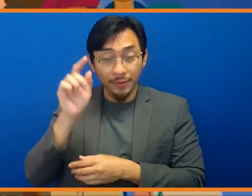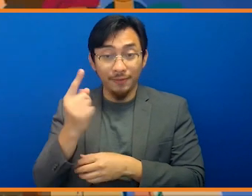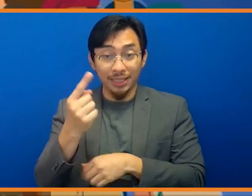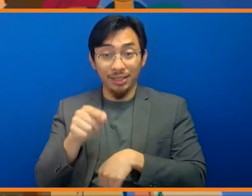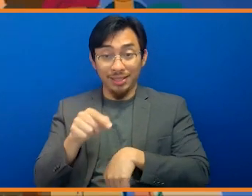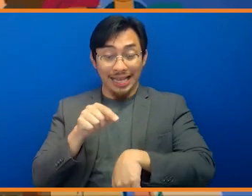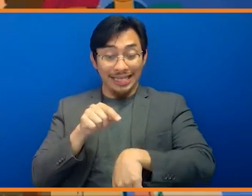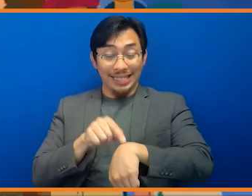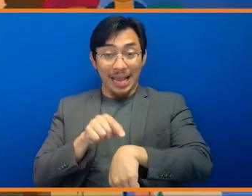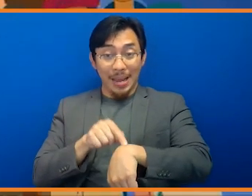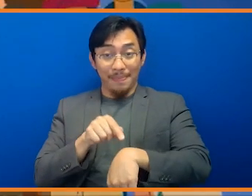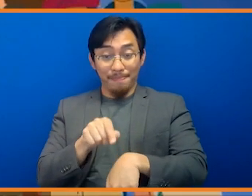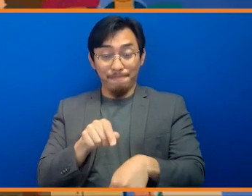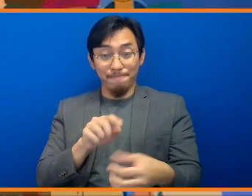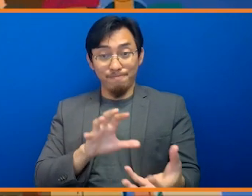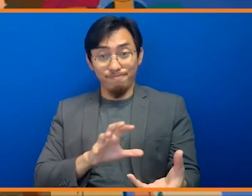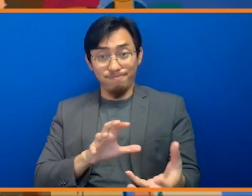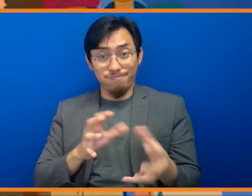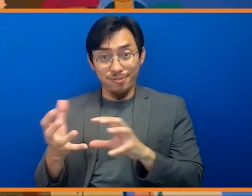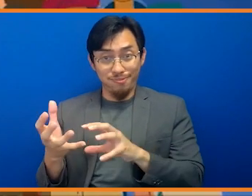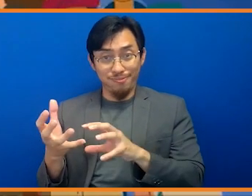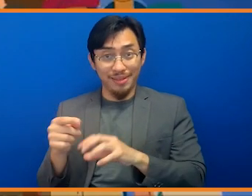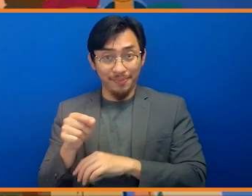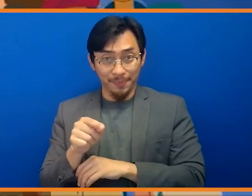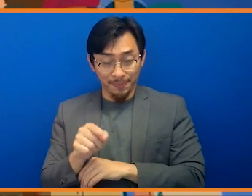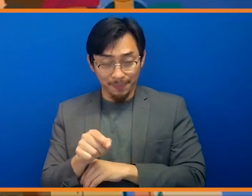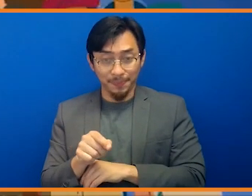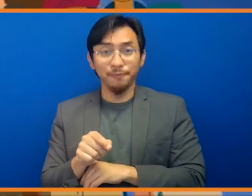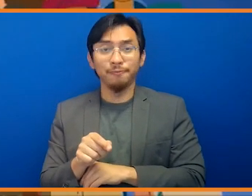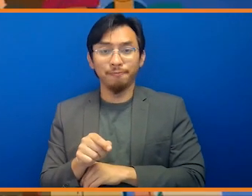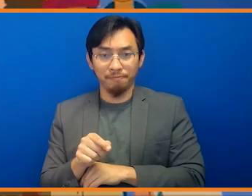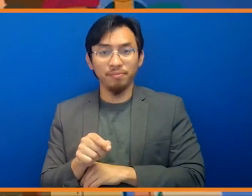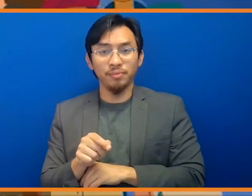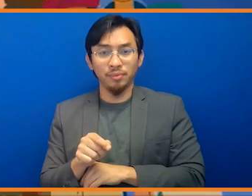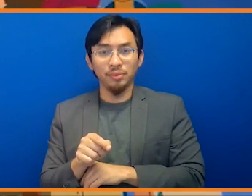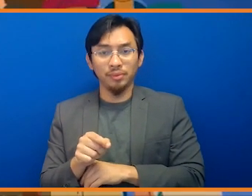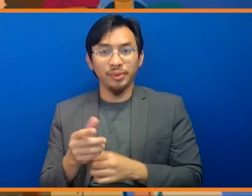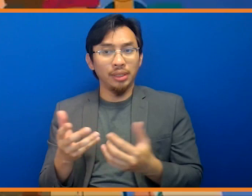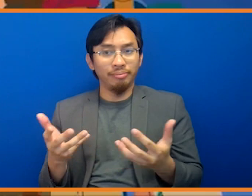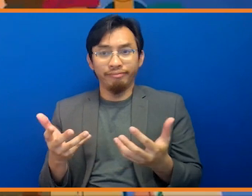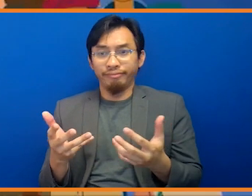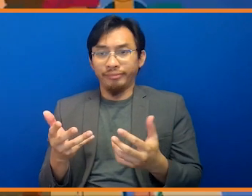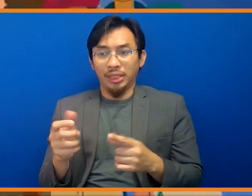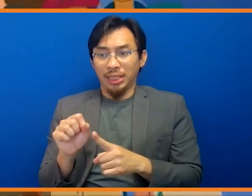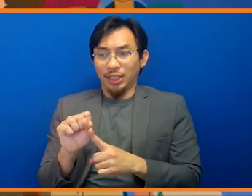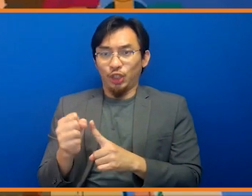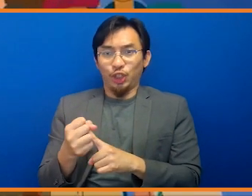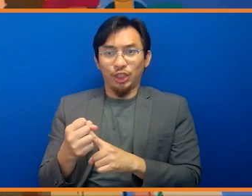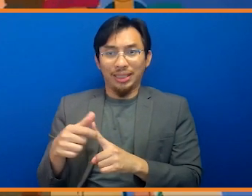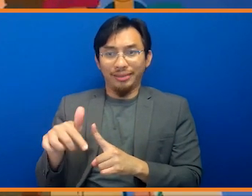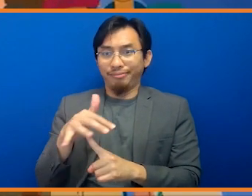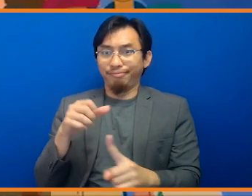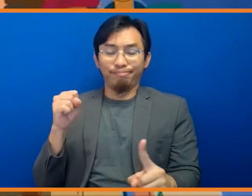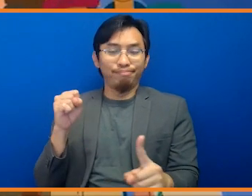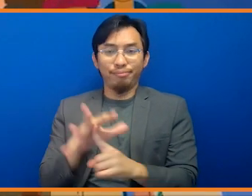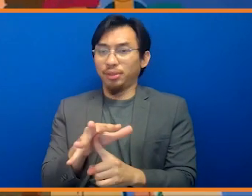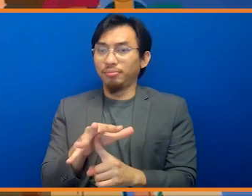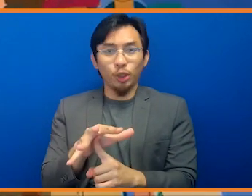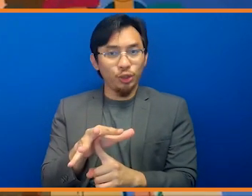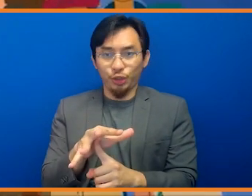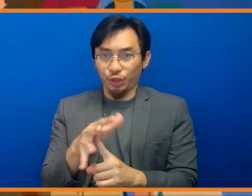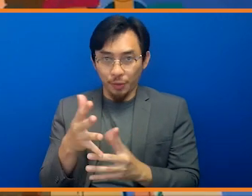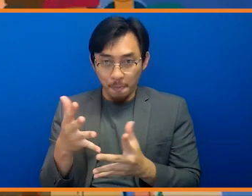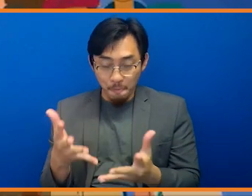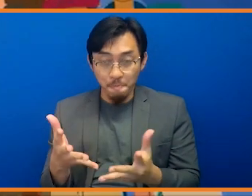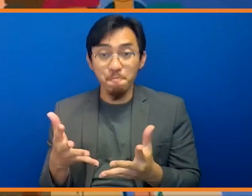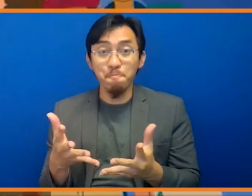First, at the time of disaster, the vulnerability of the society is exposed.